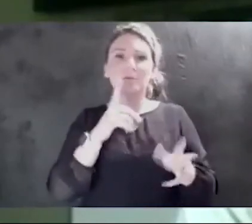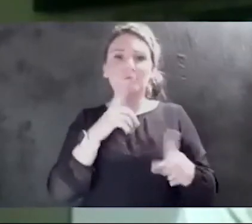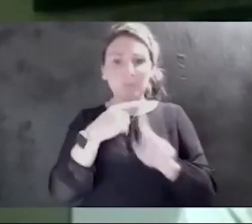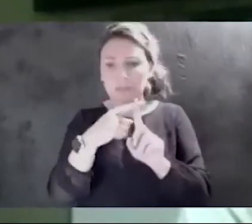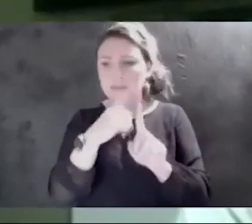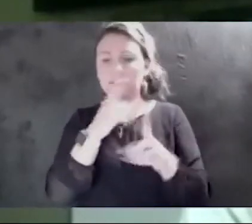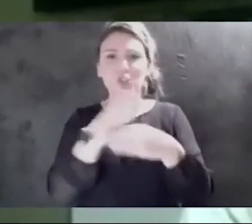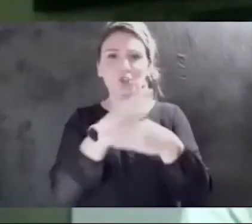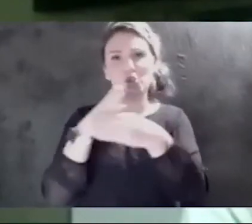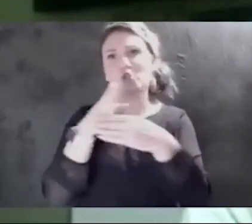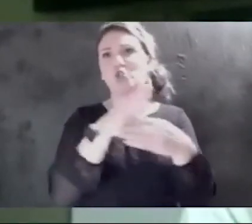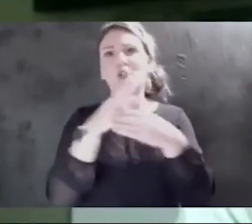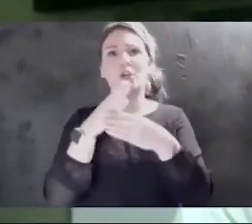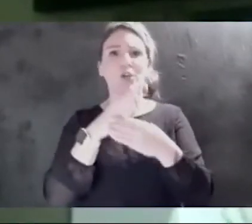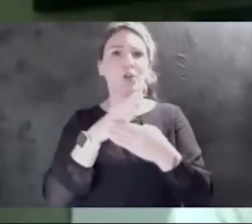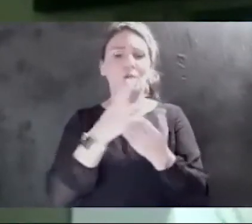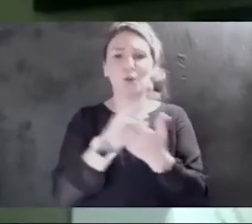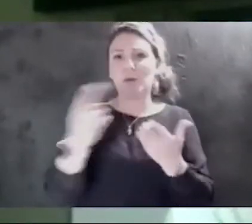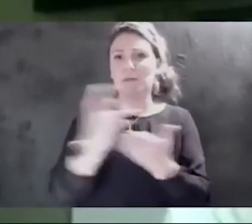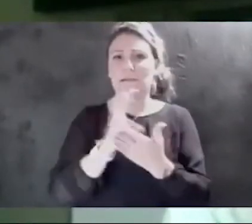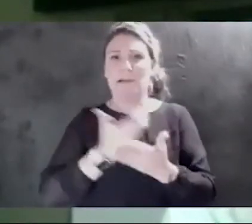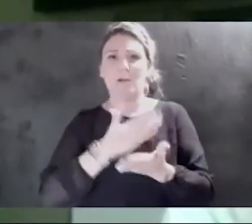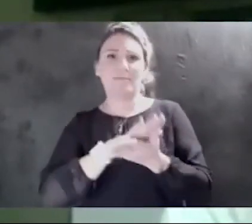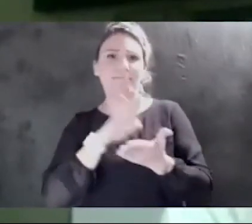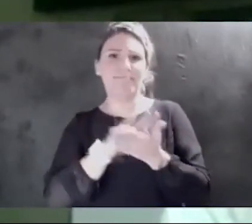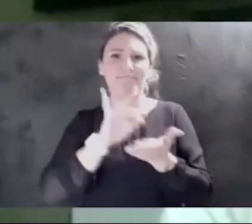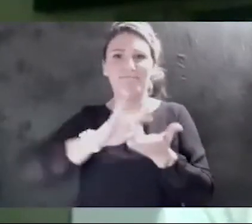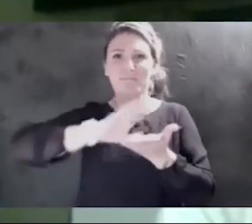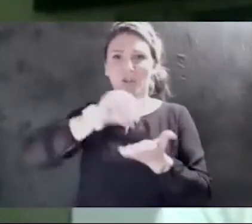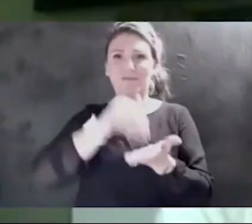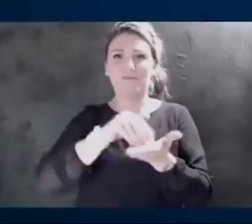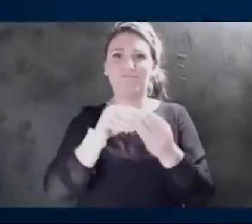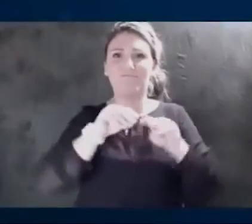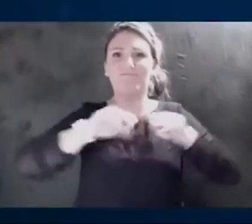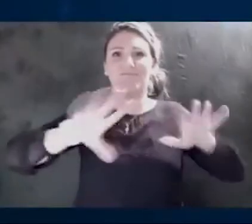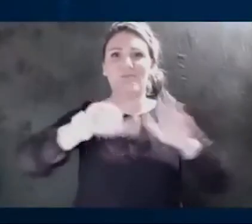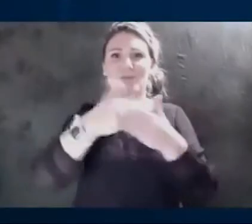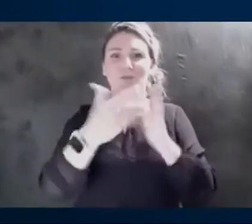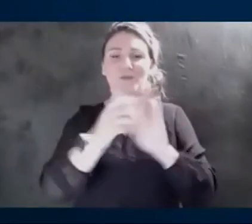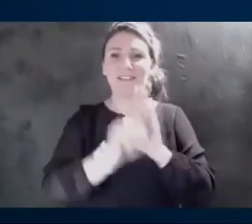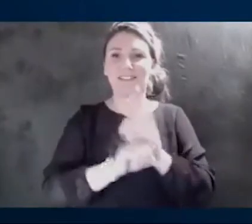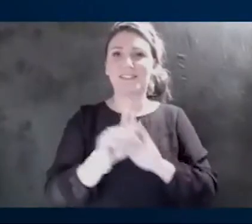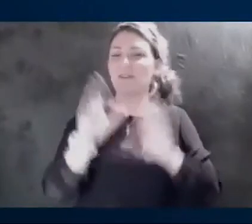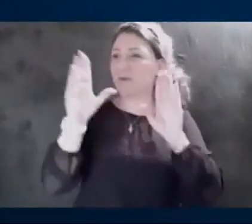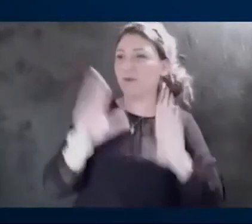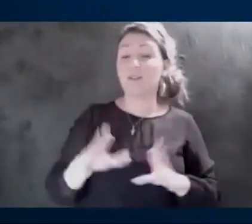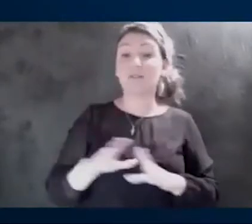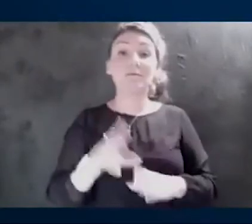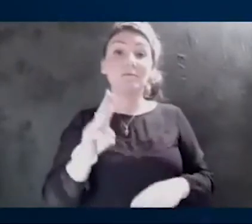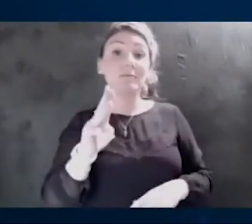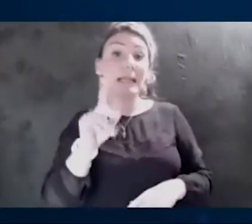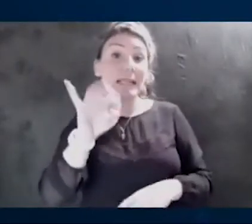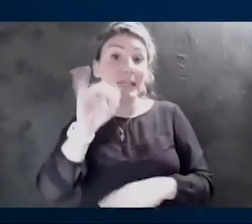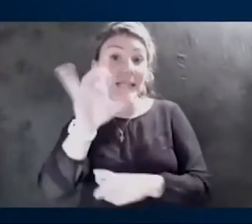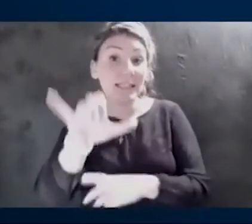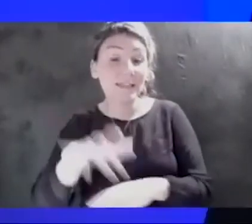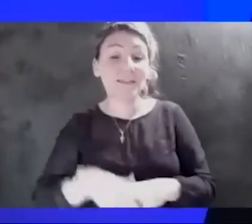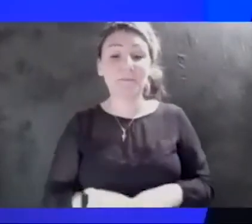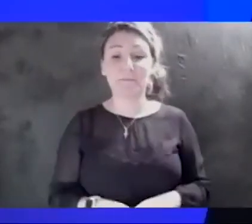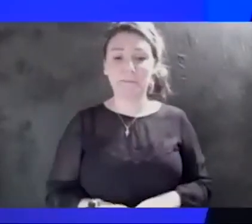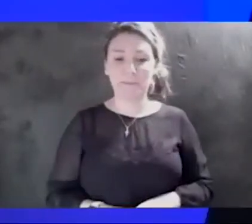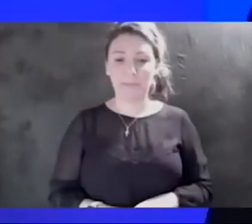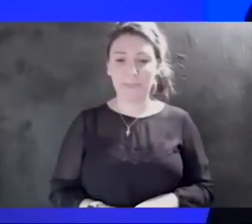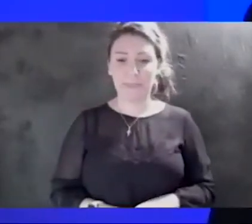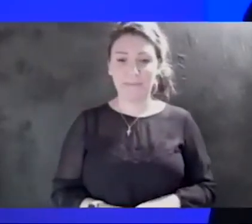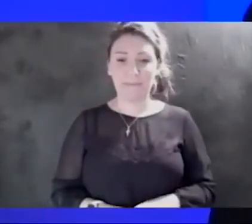of our academic medical center with all of those across the state. Outstanding. Michael Kennedy. Our youth